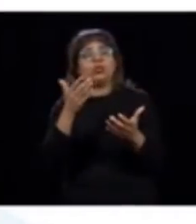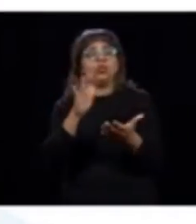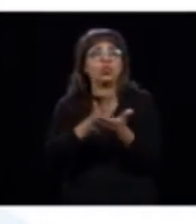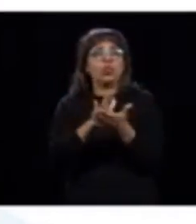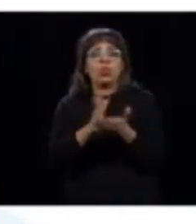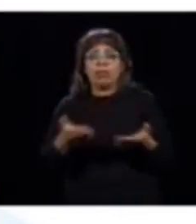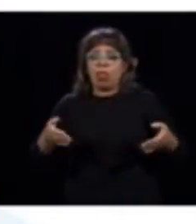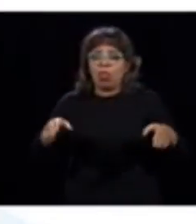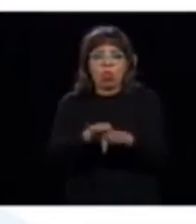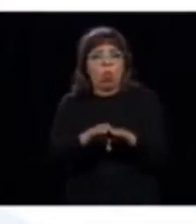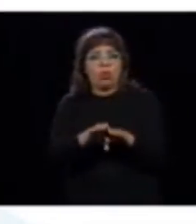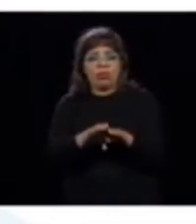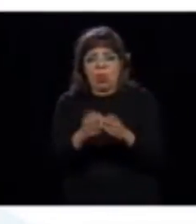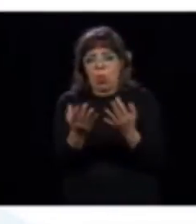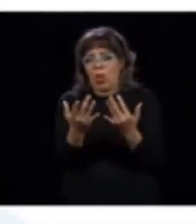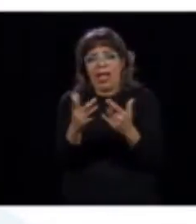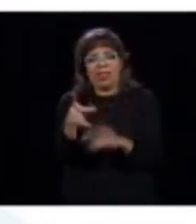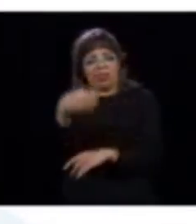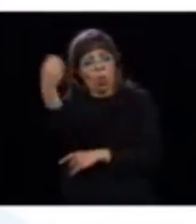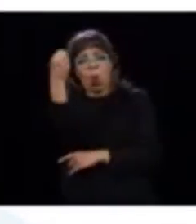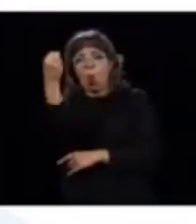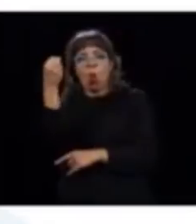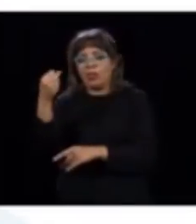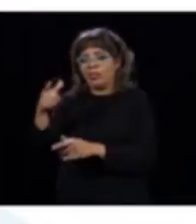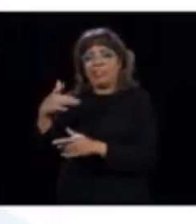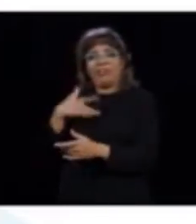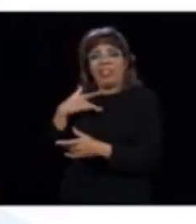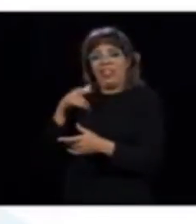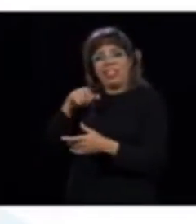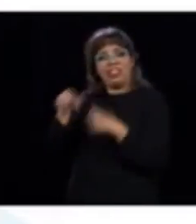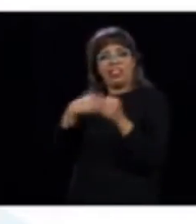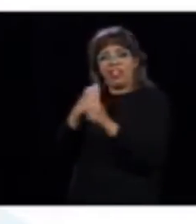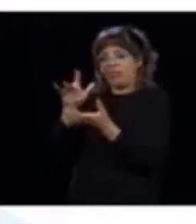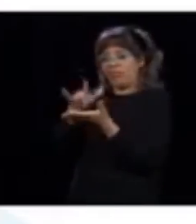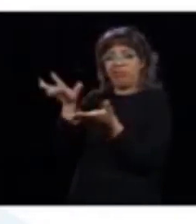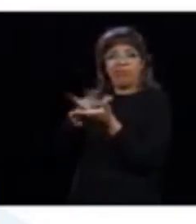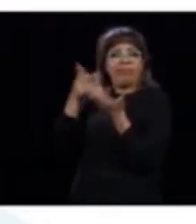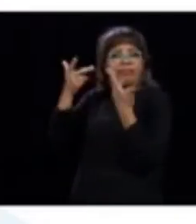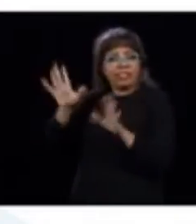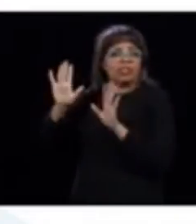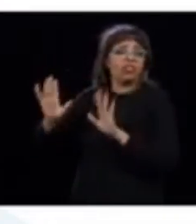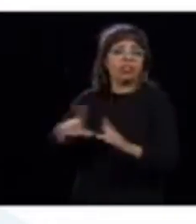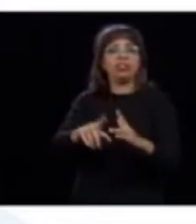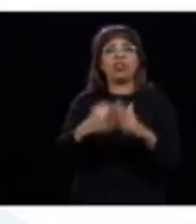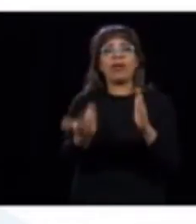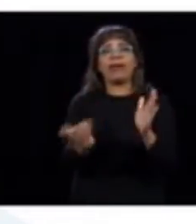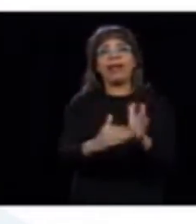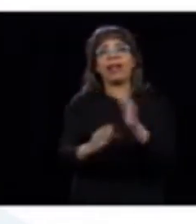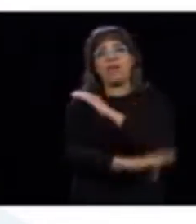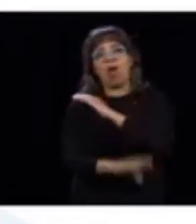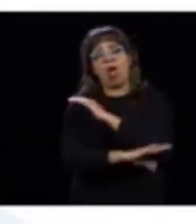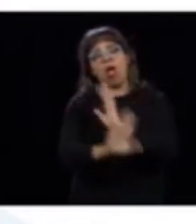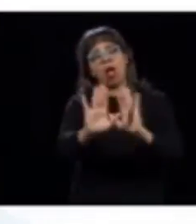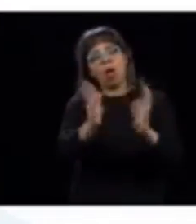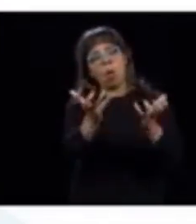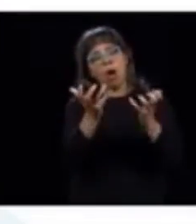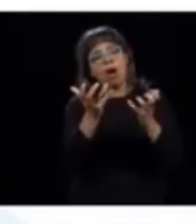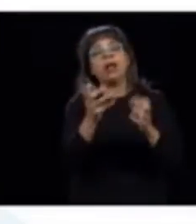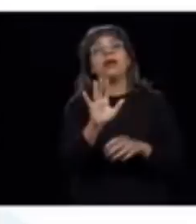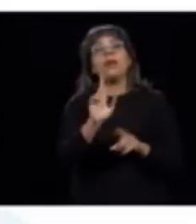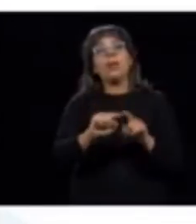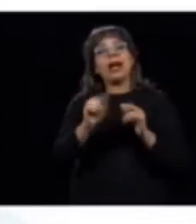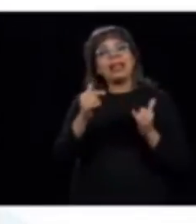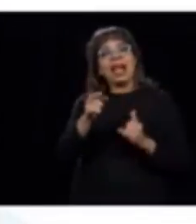everything starting back over like to have the school to reopen only in September.